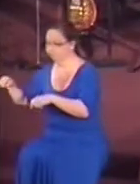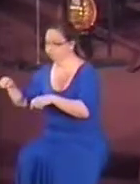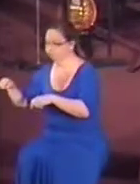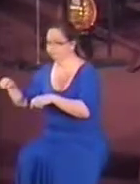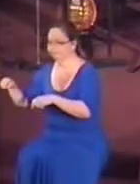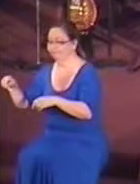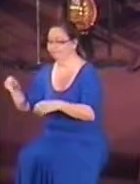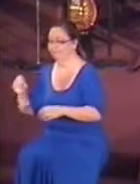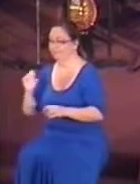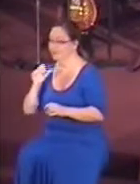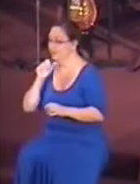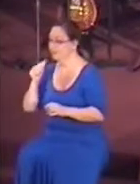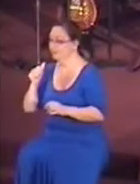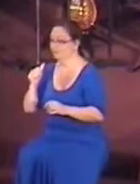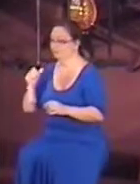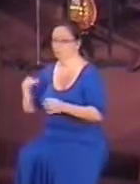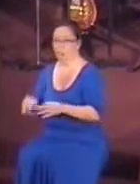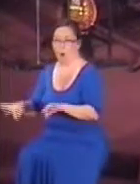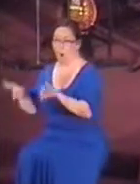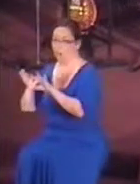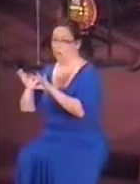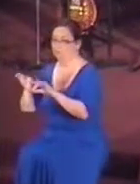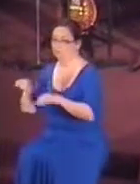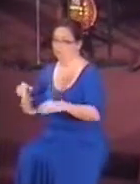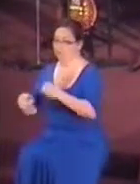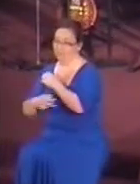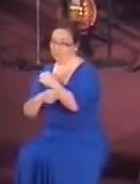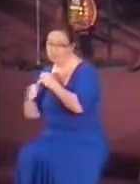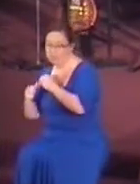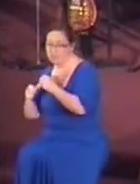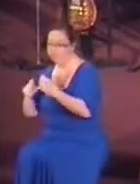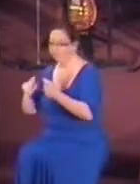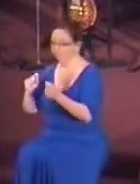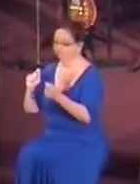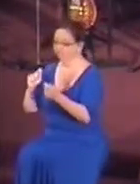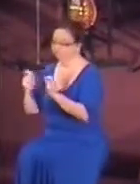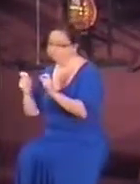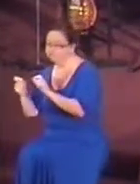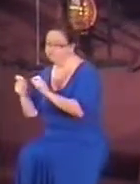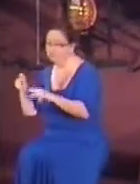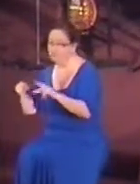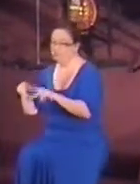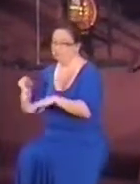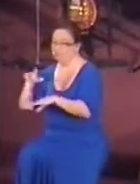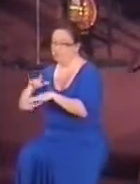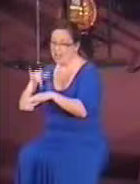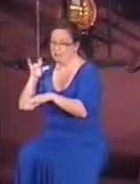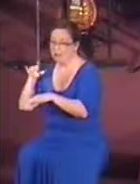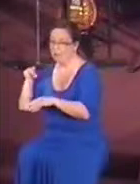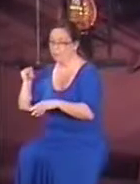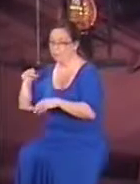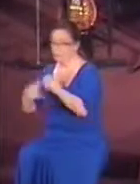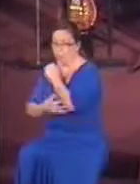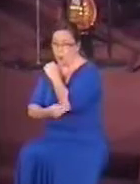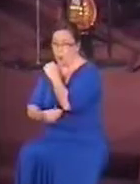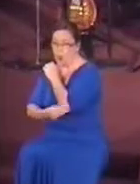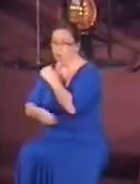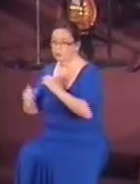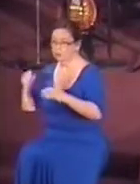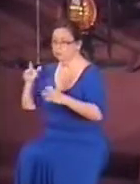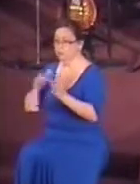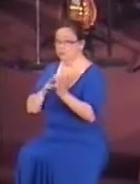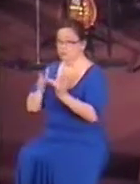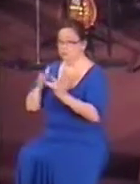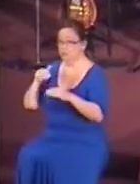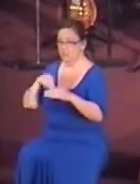with immorality. You've got thievery, you've got manipulation, you've got people taking advantage of the poor. And so Jesus comes in